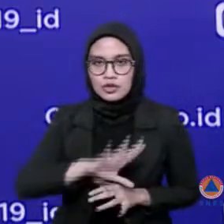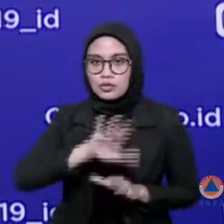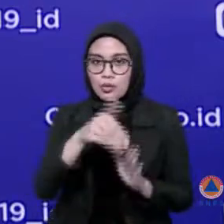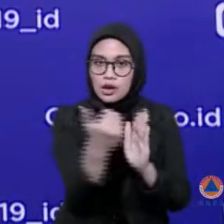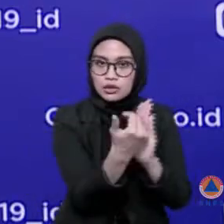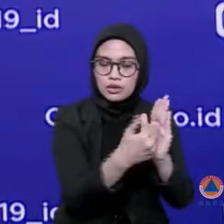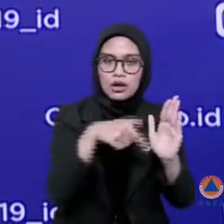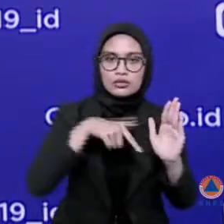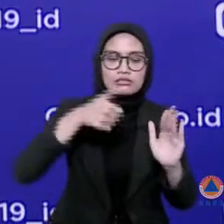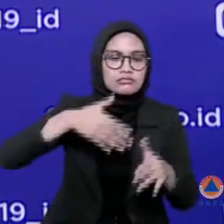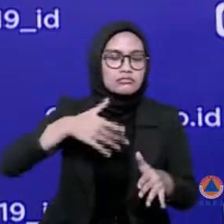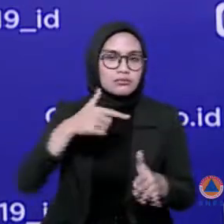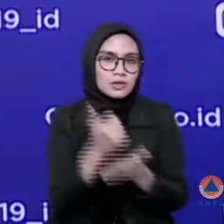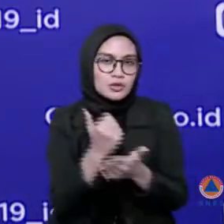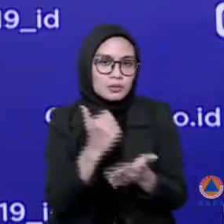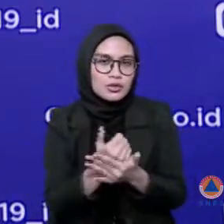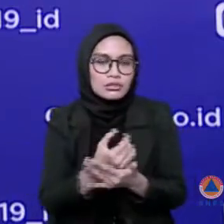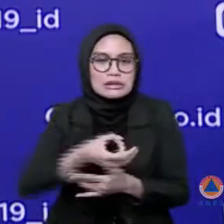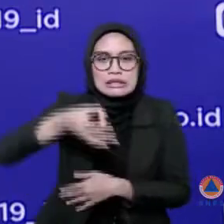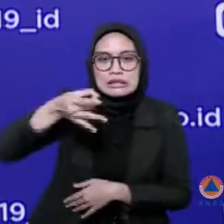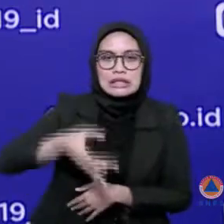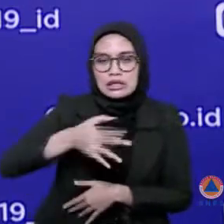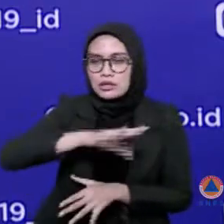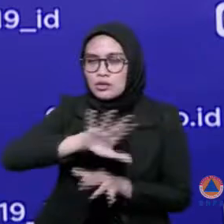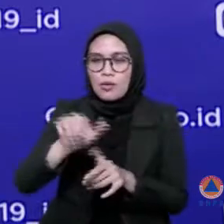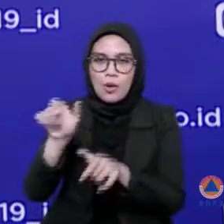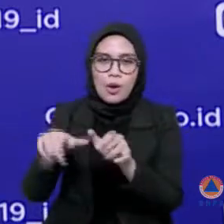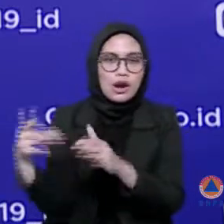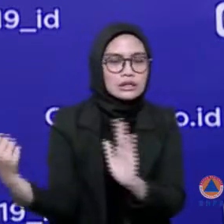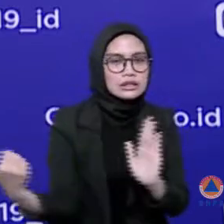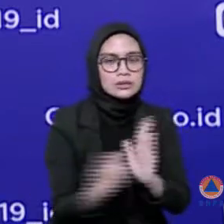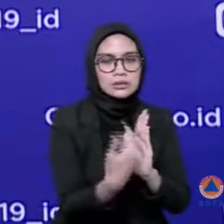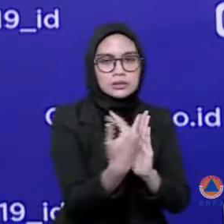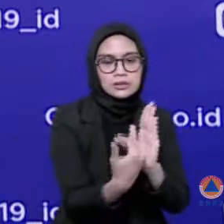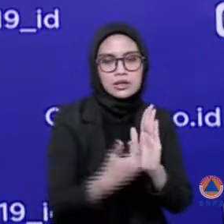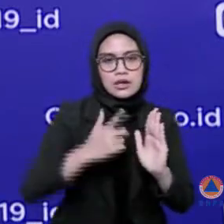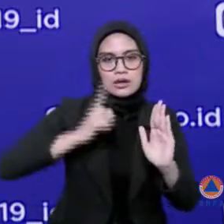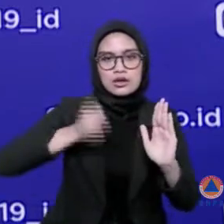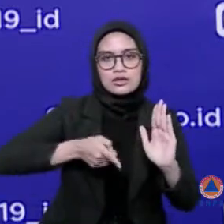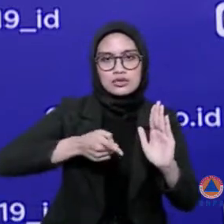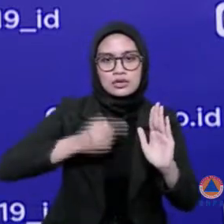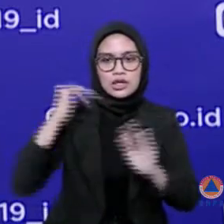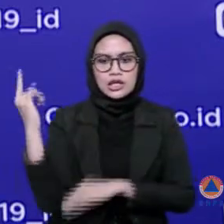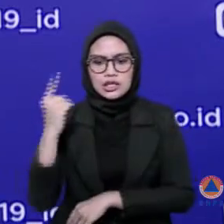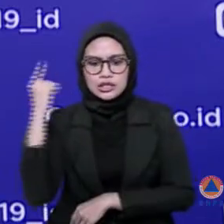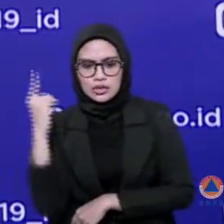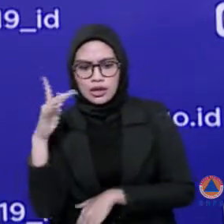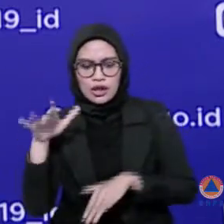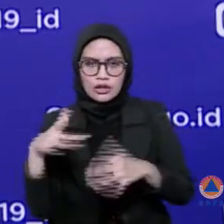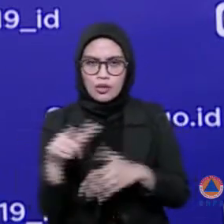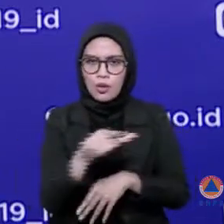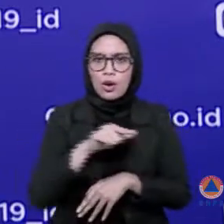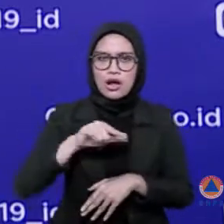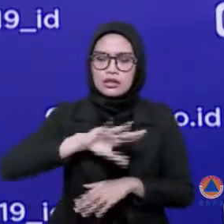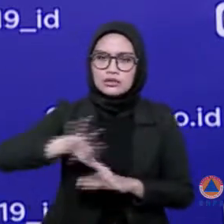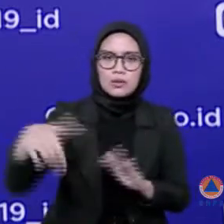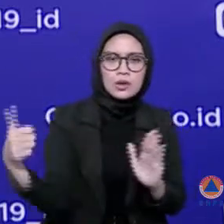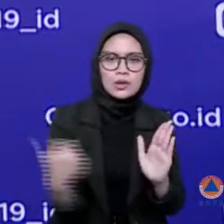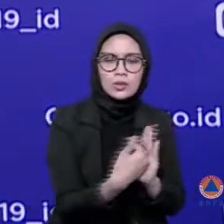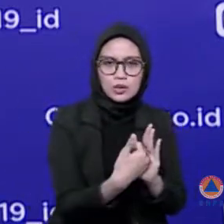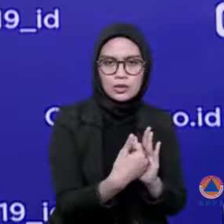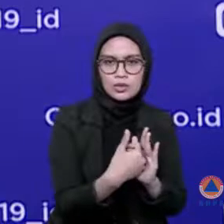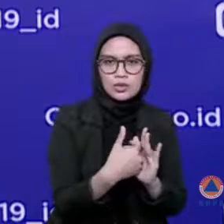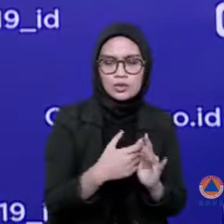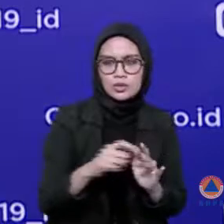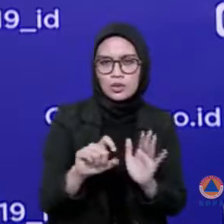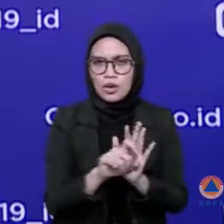to make sure that people who are coming for tourism purposes internationally or domestically to Bali,